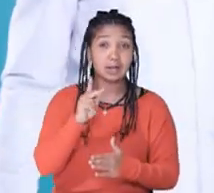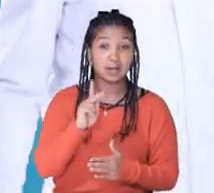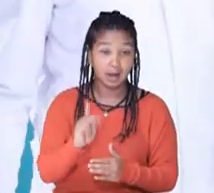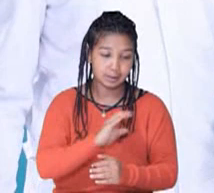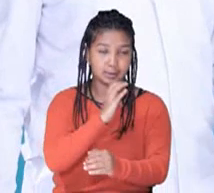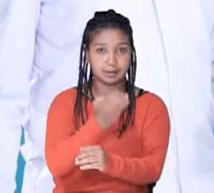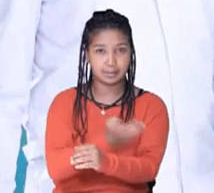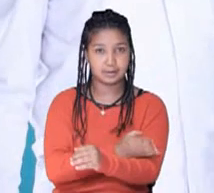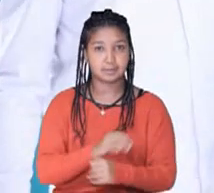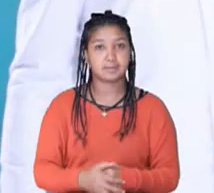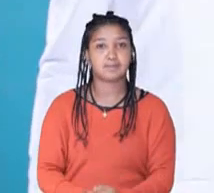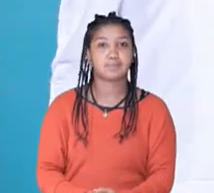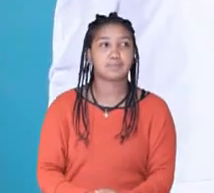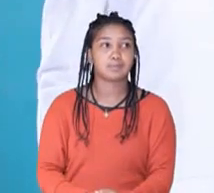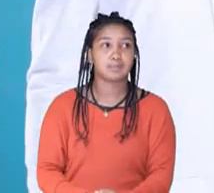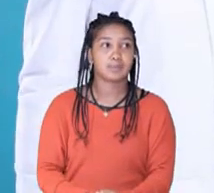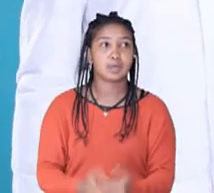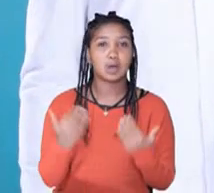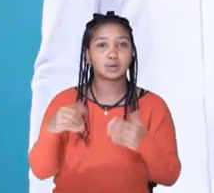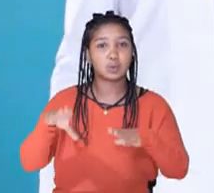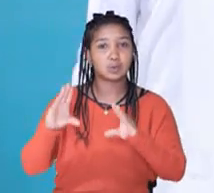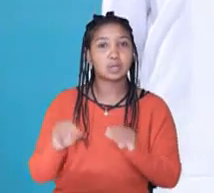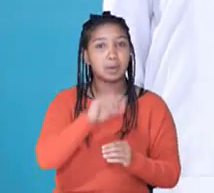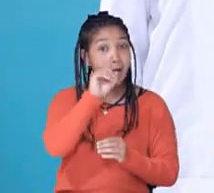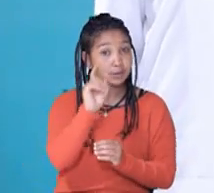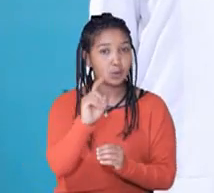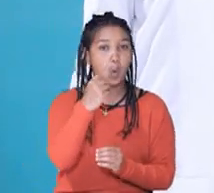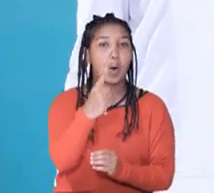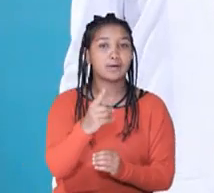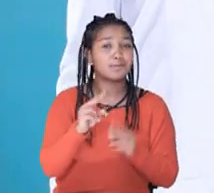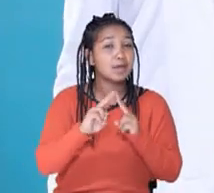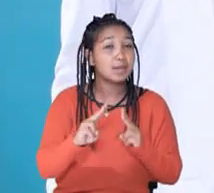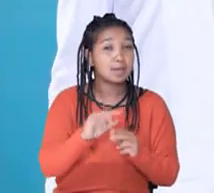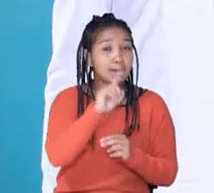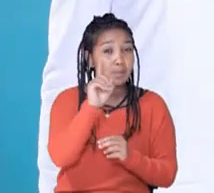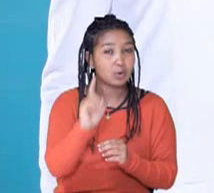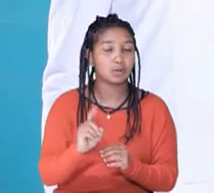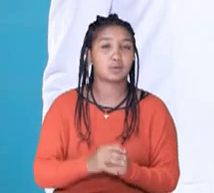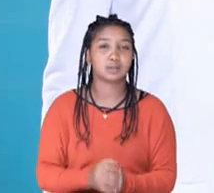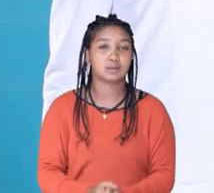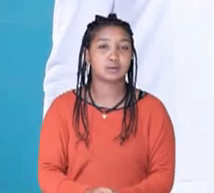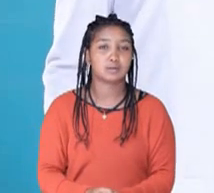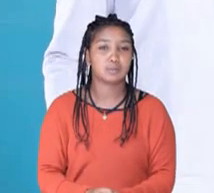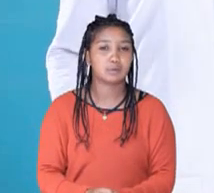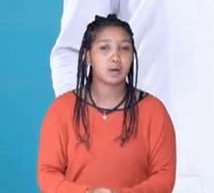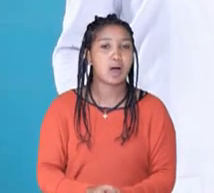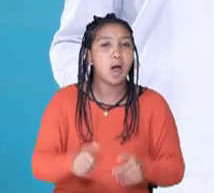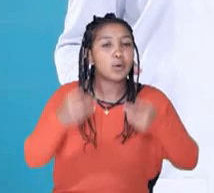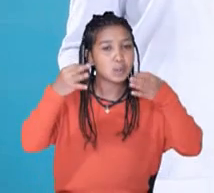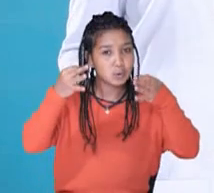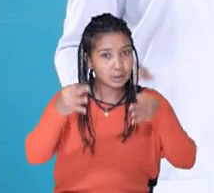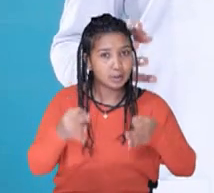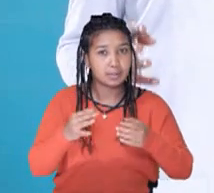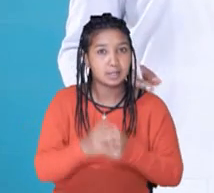kinetic energy. Now, students, let me ask you one very important question. How do